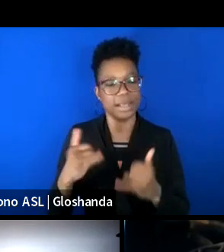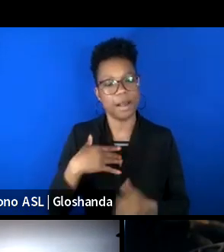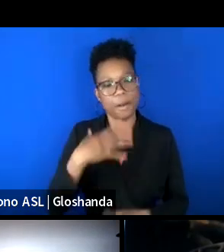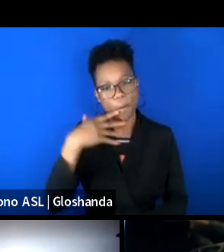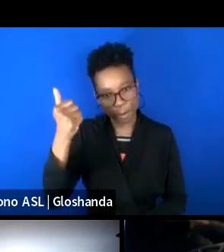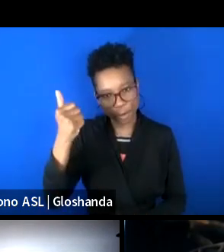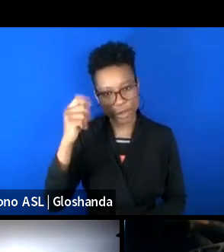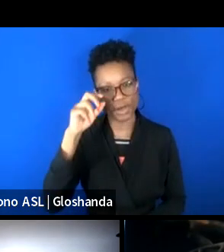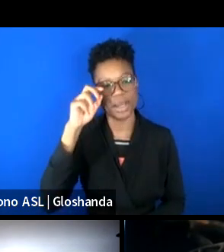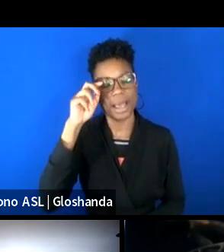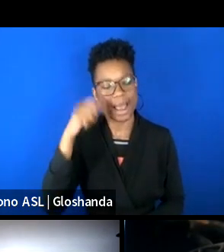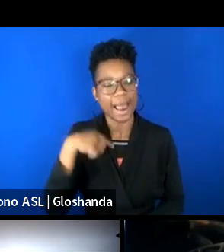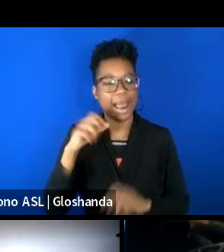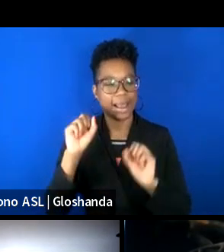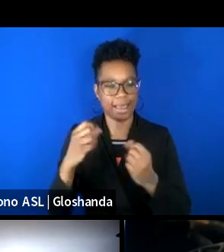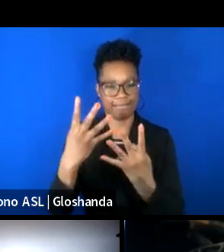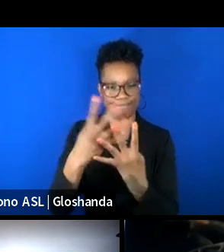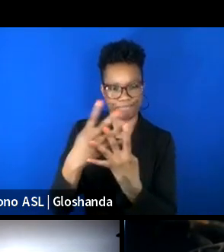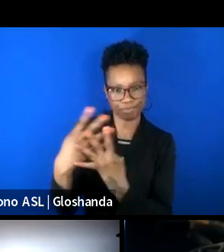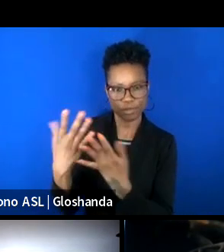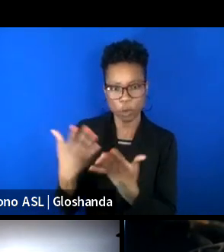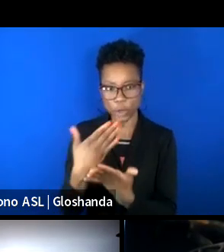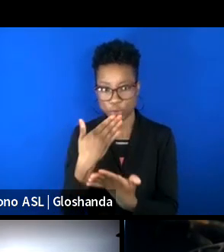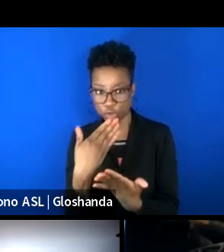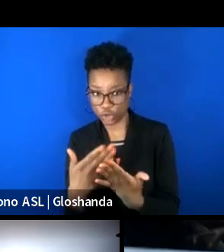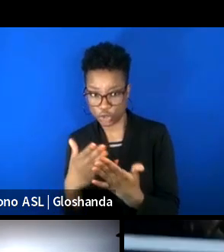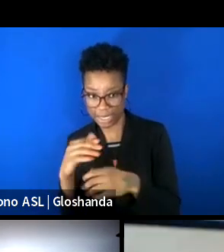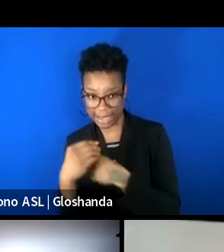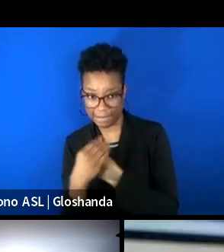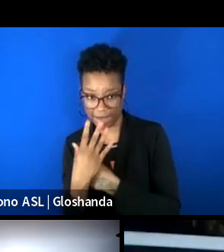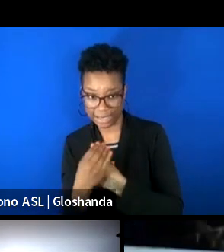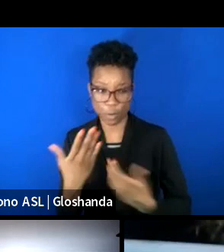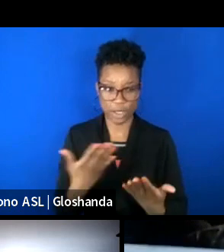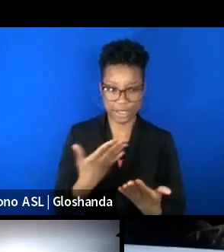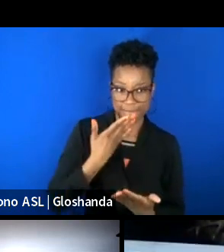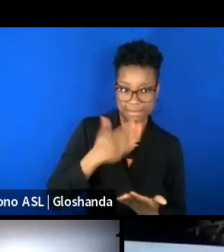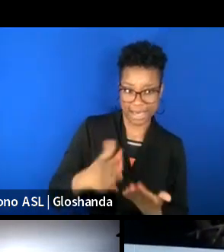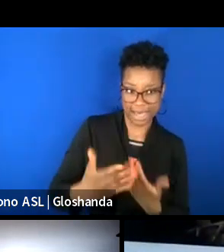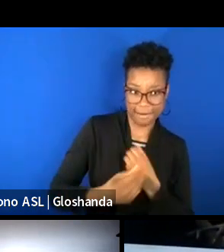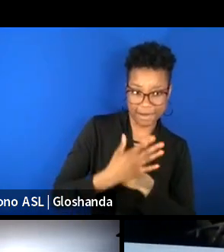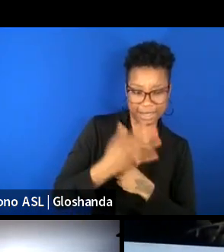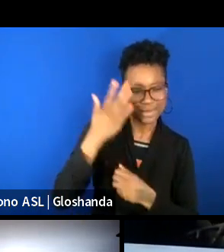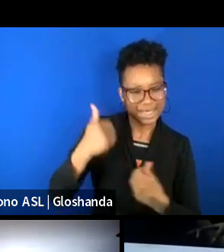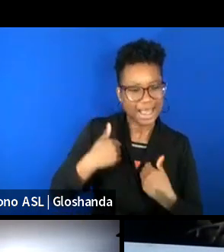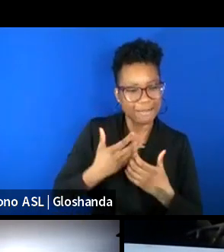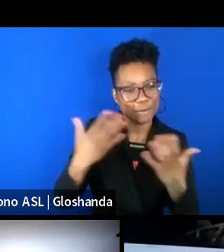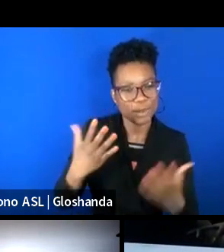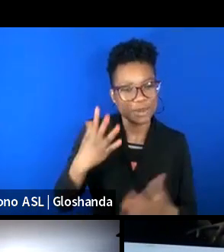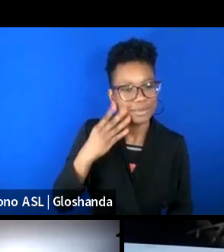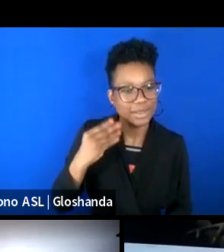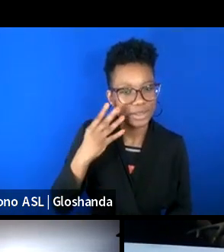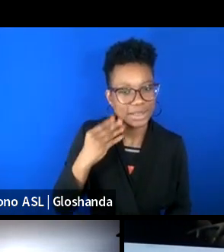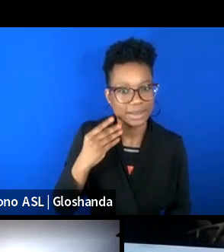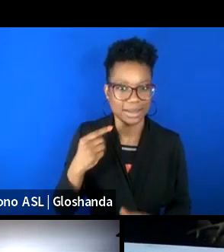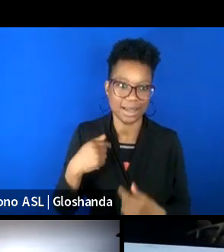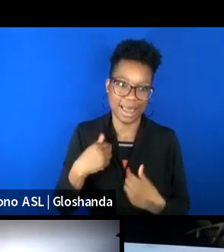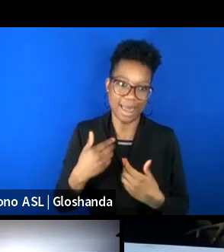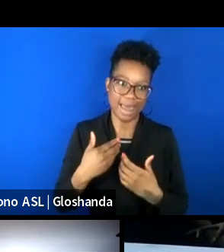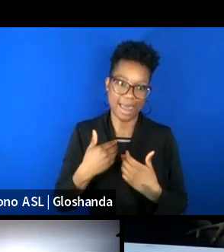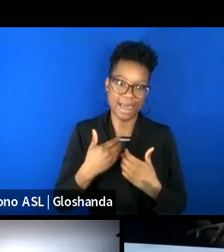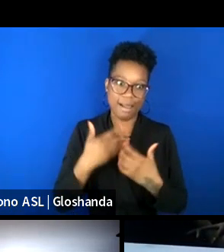bad advice, because I have so much more experience. But I've made a lot of mistakes in my 20s, you know, and I wrote poems about them.